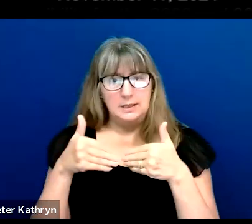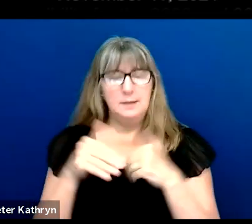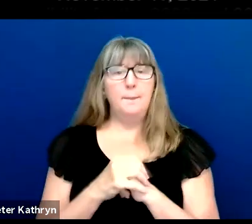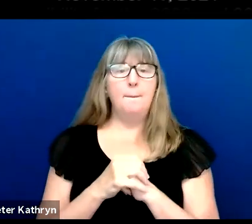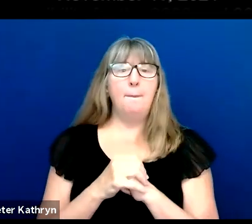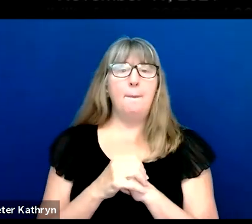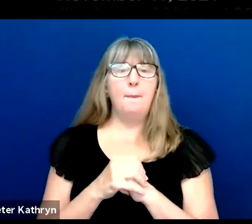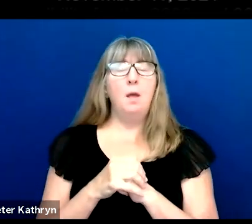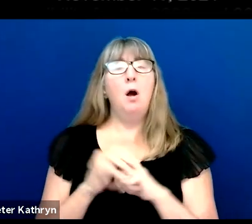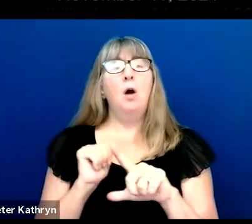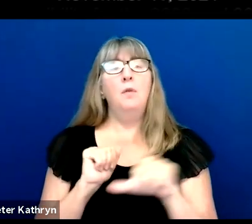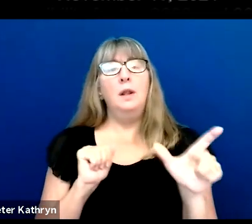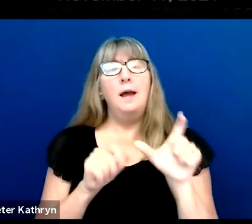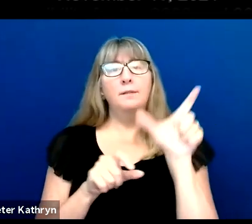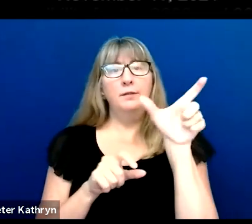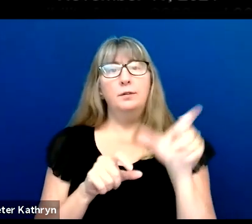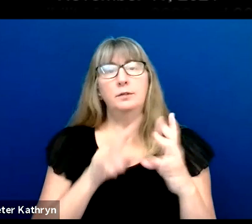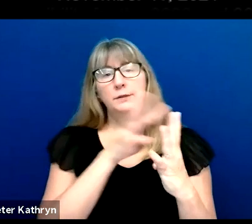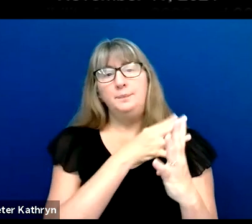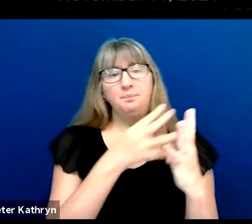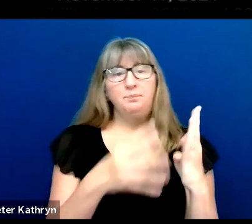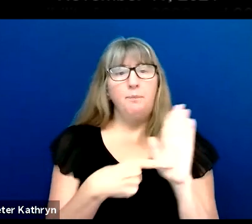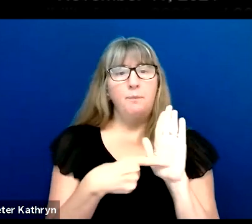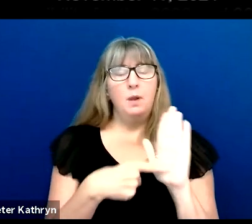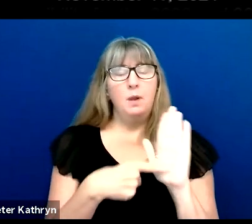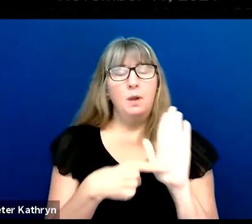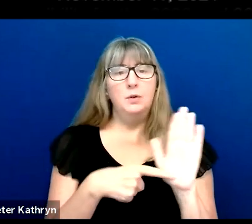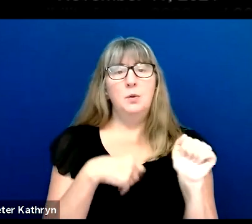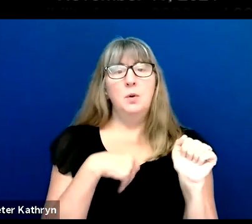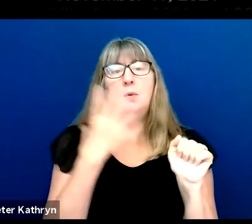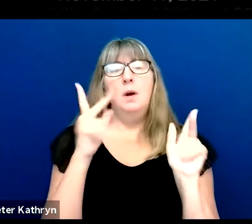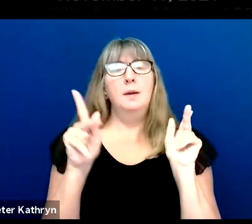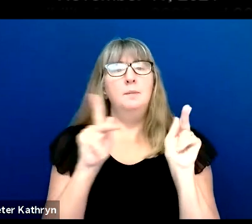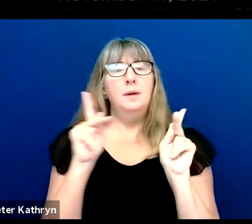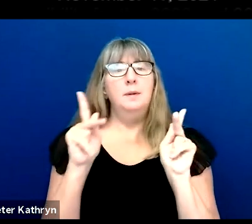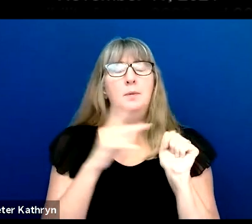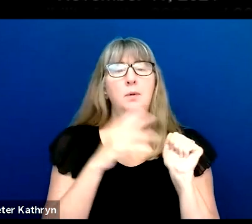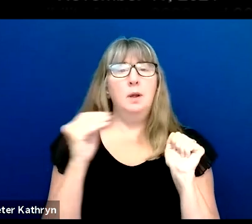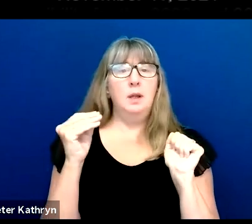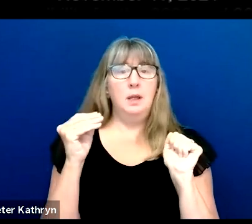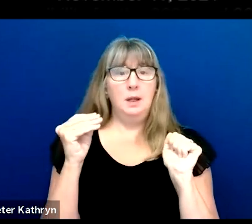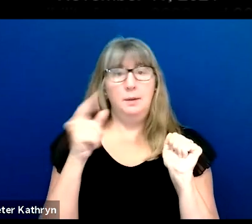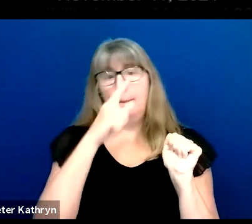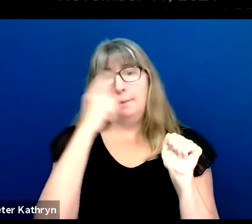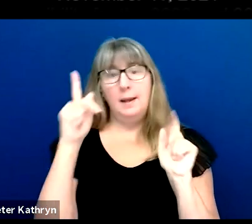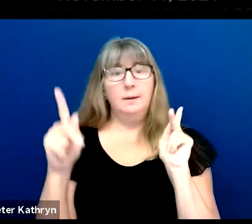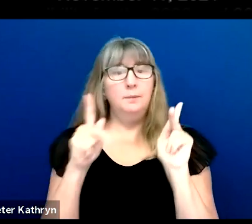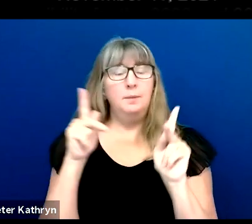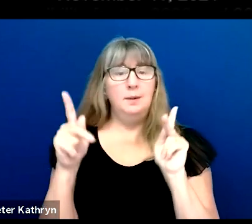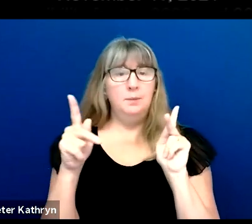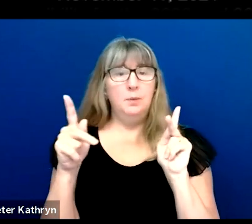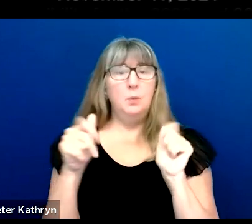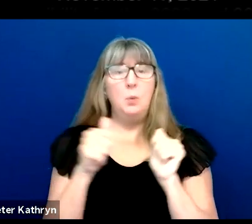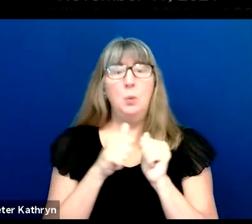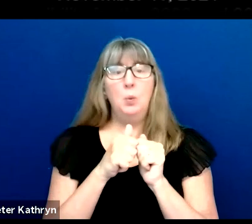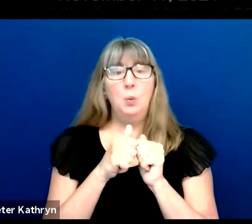on the left the prevalence ratio between white people and Black people with